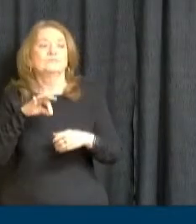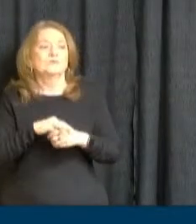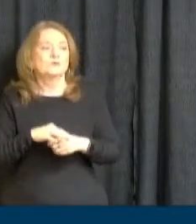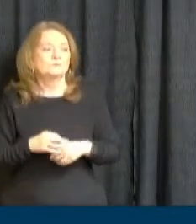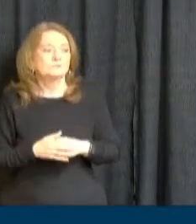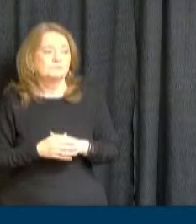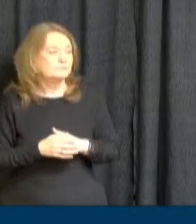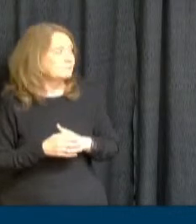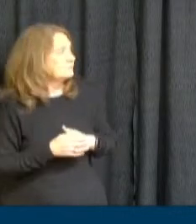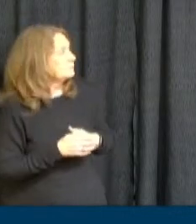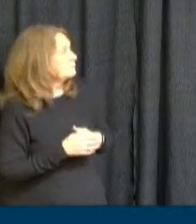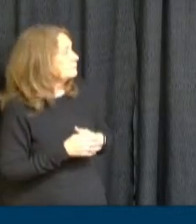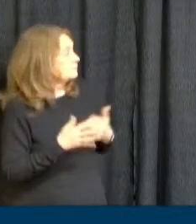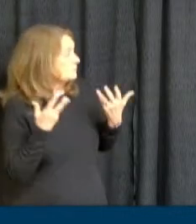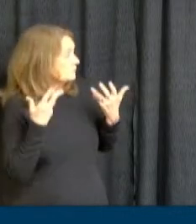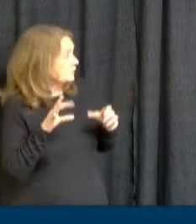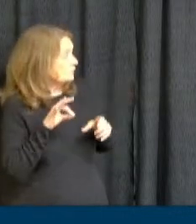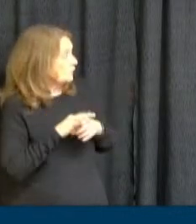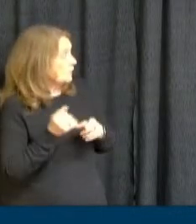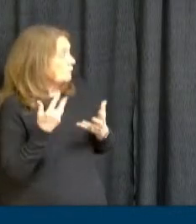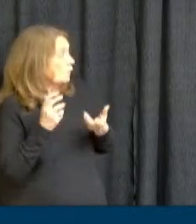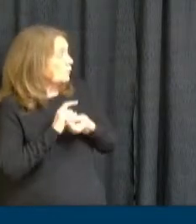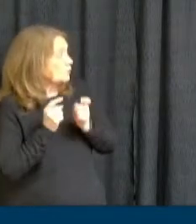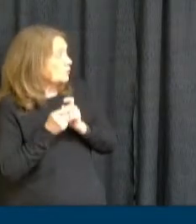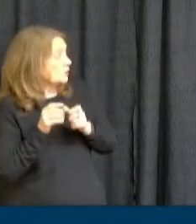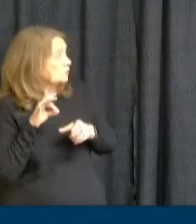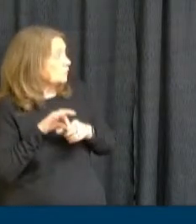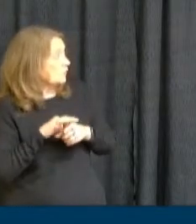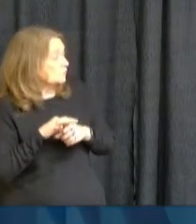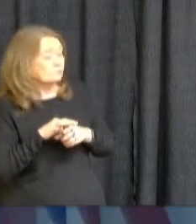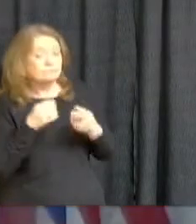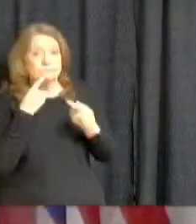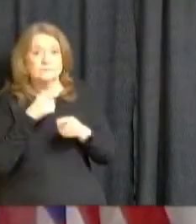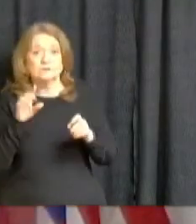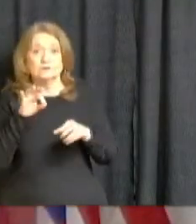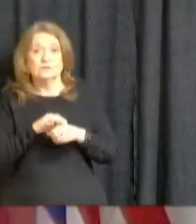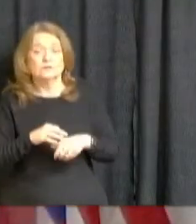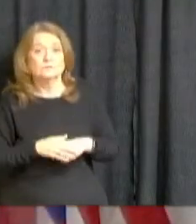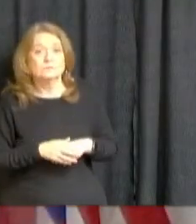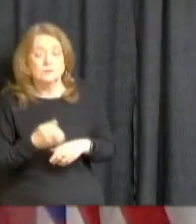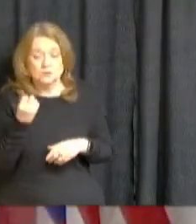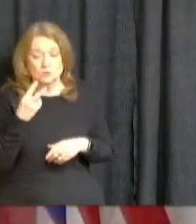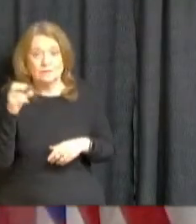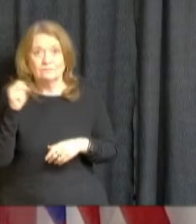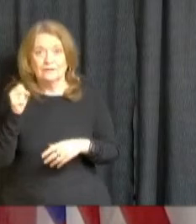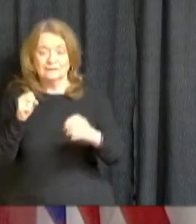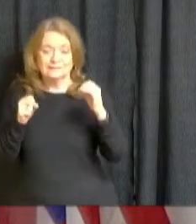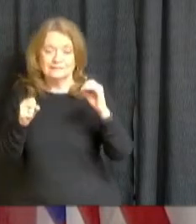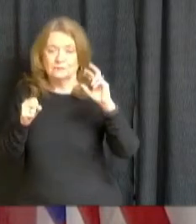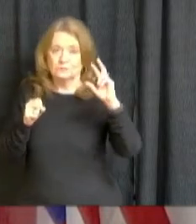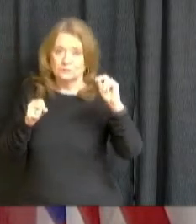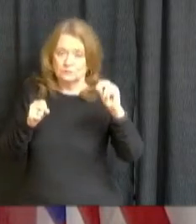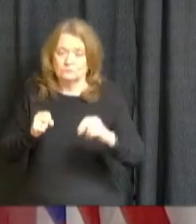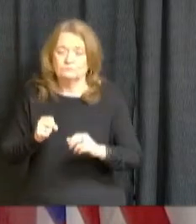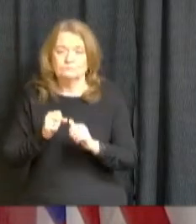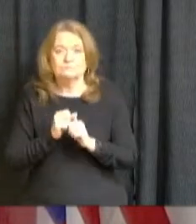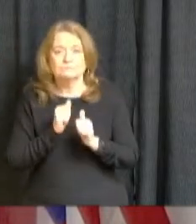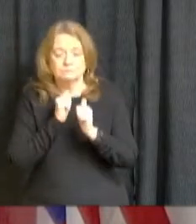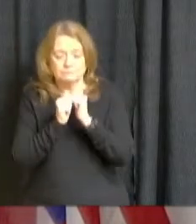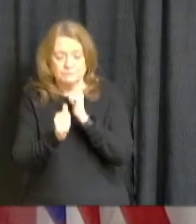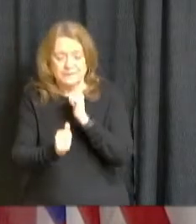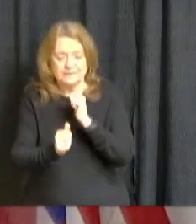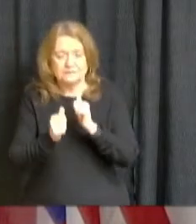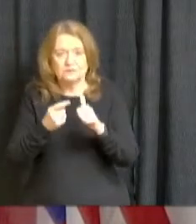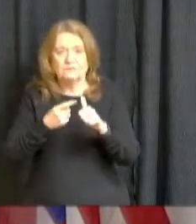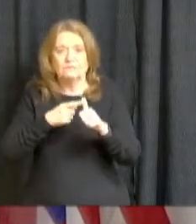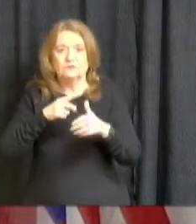vote. Every member voted. Any member wish to change their vote? Madam Clerk, take the vote. 12 yes, 0 no, 0 abstain. Ordinance